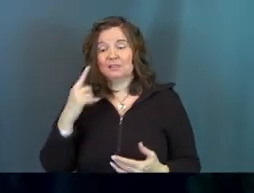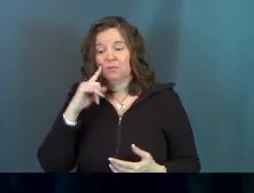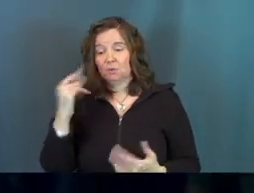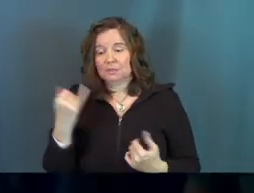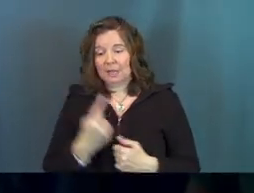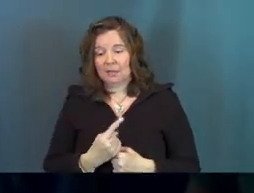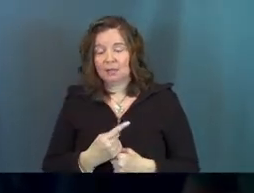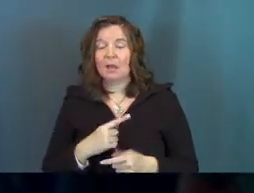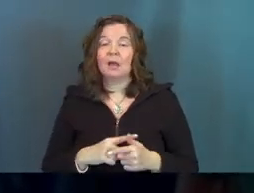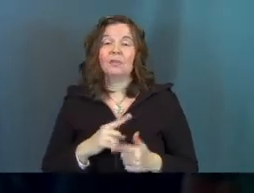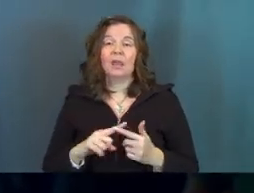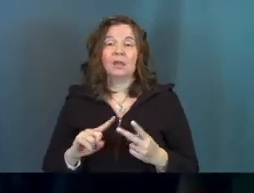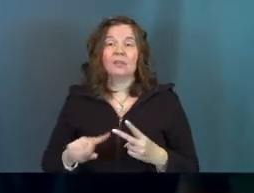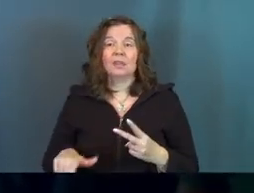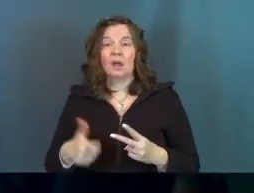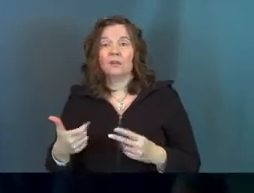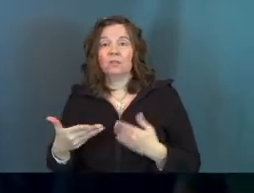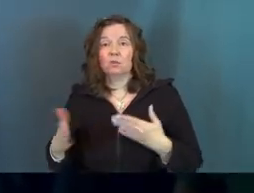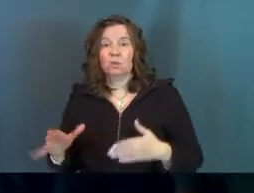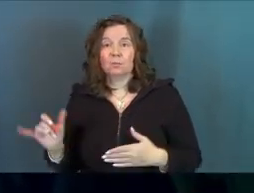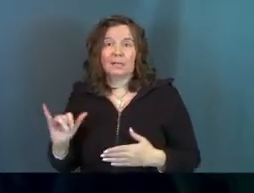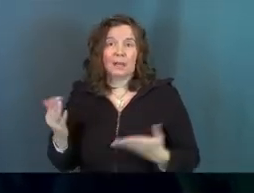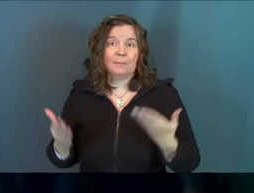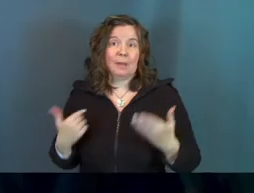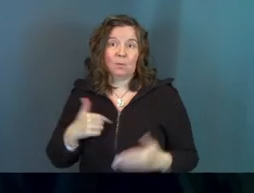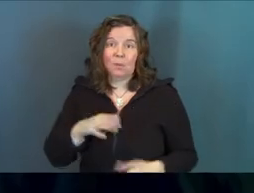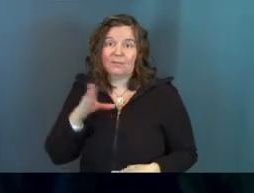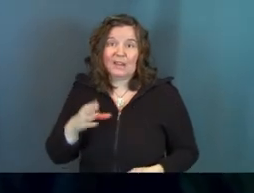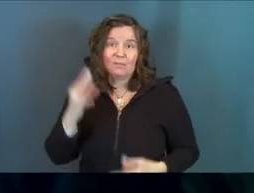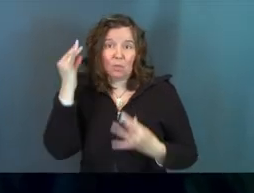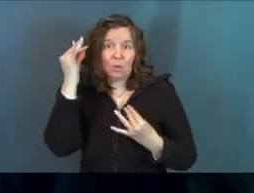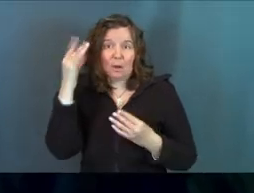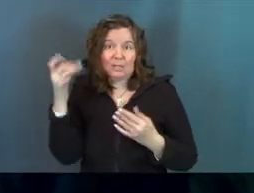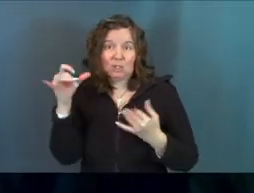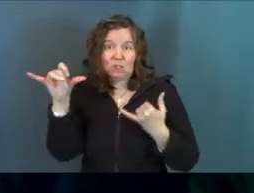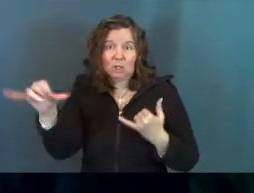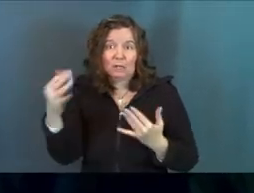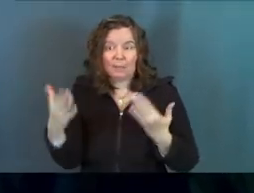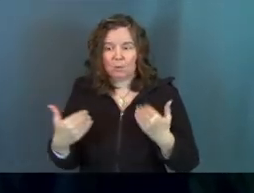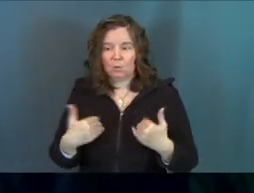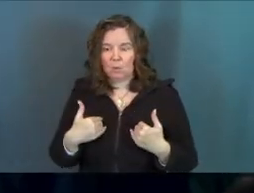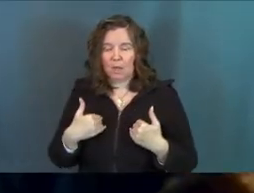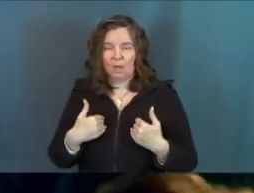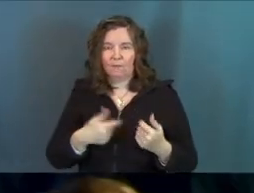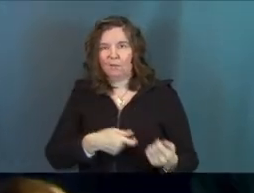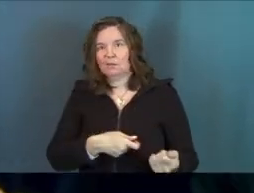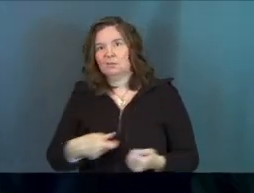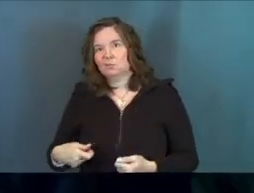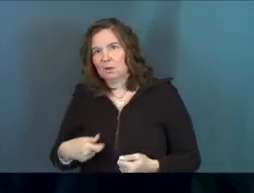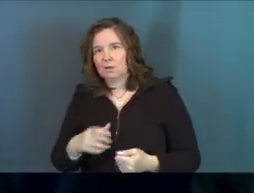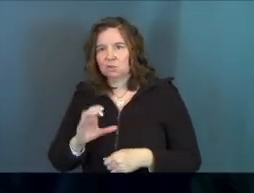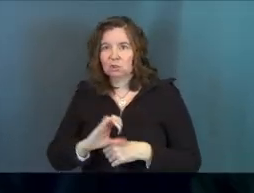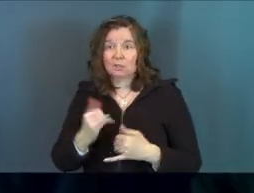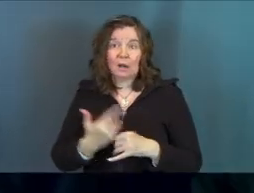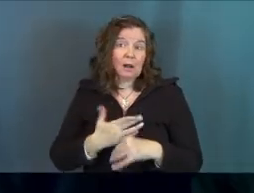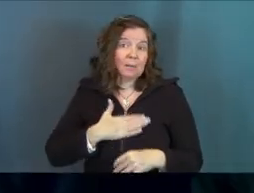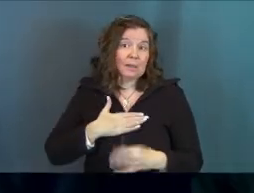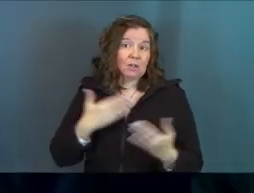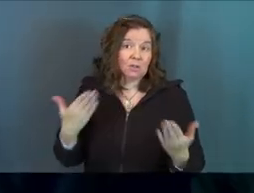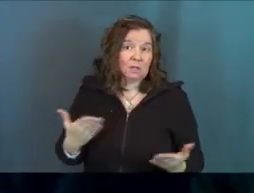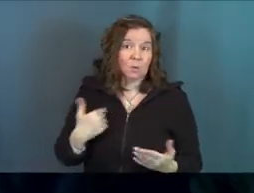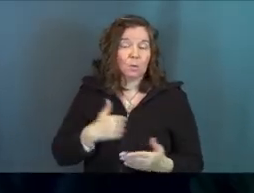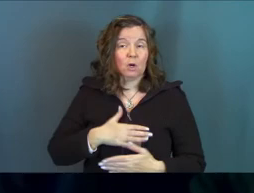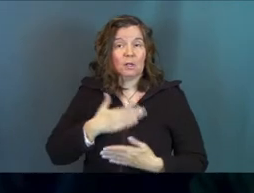you today. And the others of us in the room, it's like, maybe we've never really thought about eternity. Maybe you just got drugged to church today, and I'm glad that you're here,